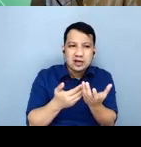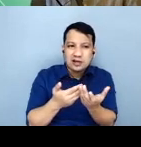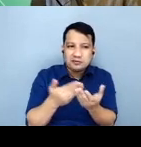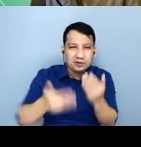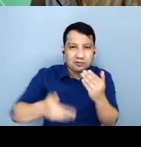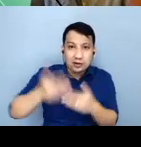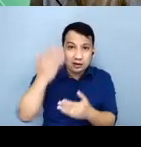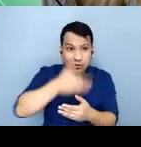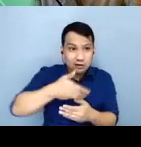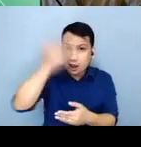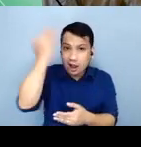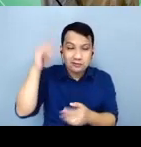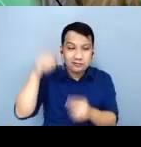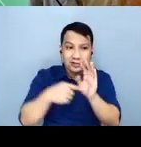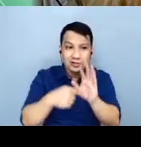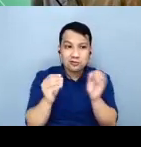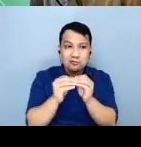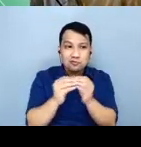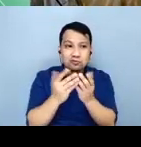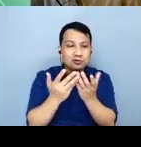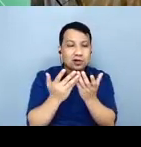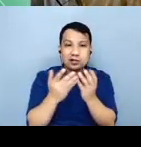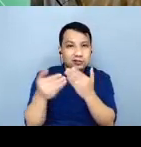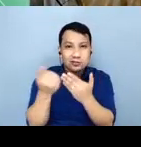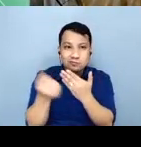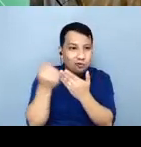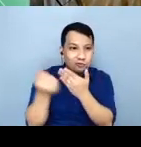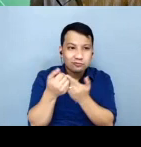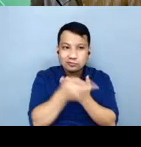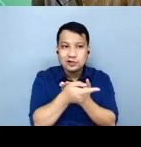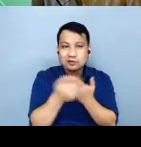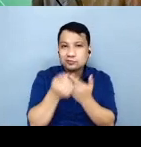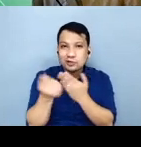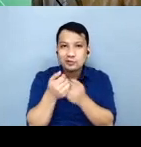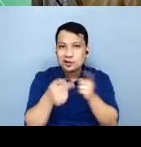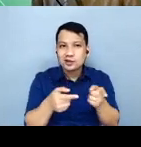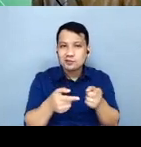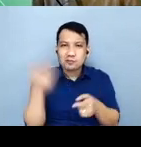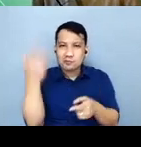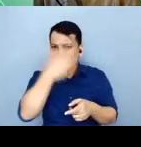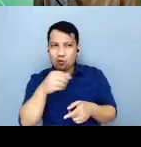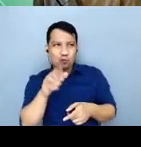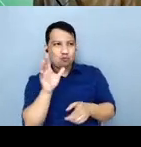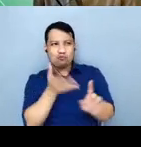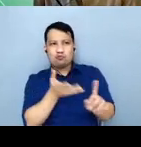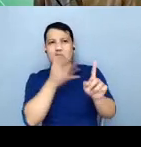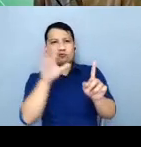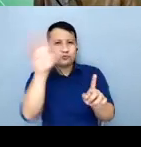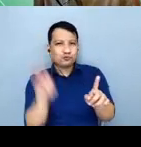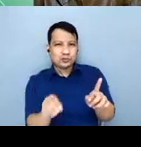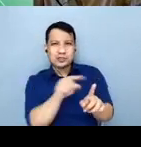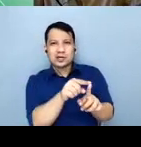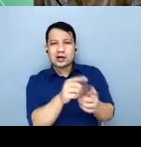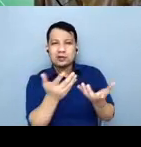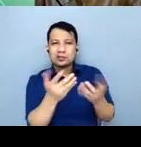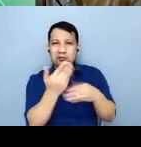concept, but combines it with a very simple and a very elegant way of manufacturing the process.